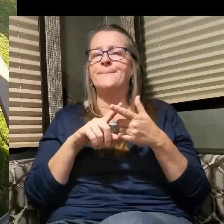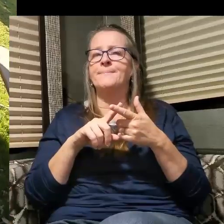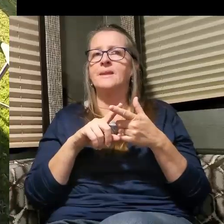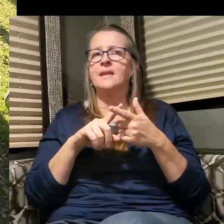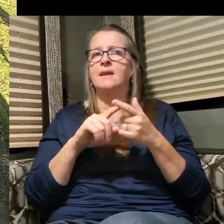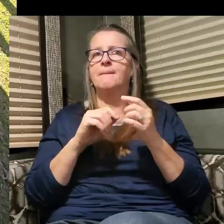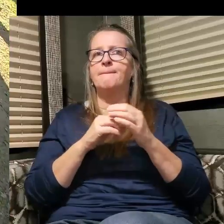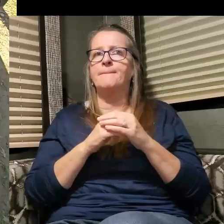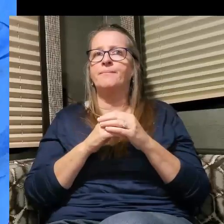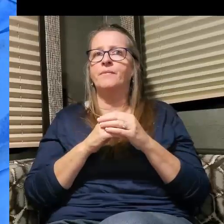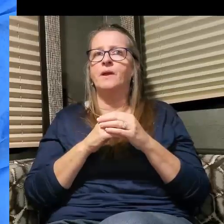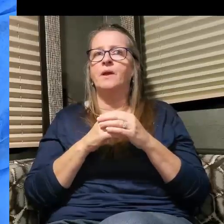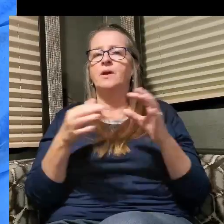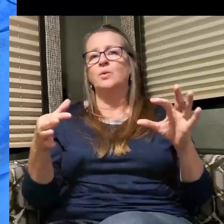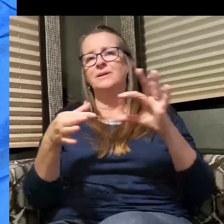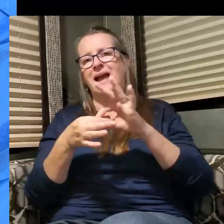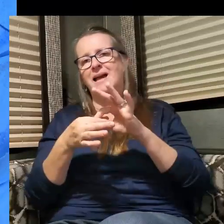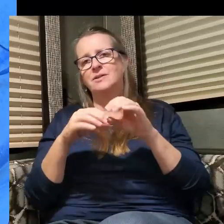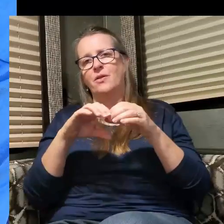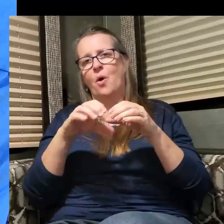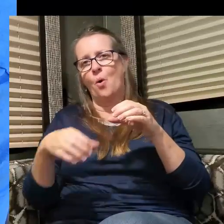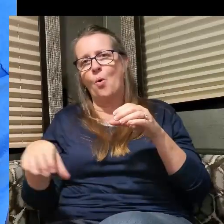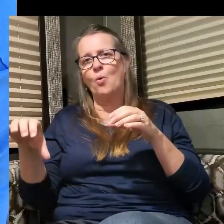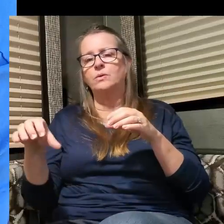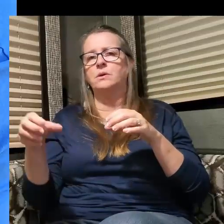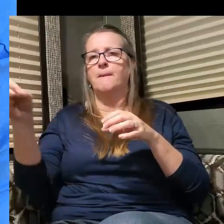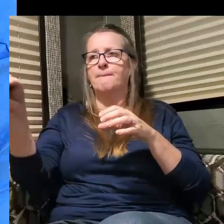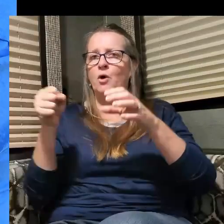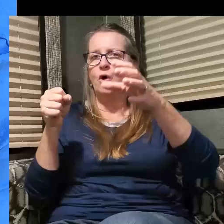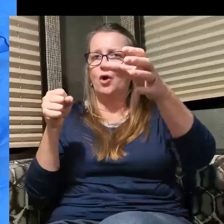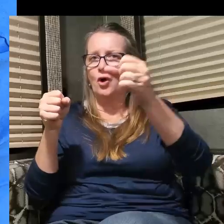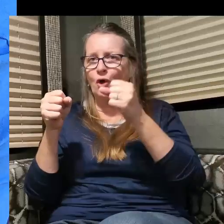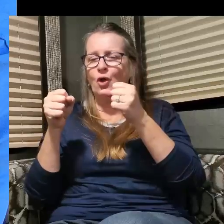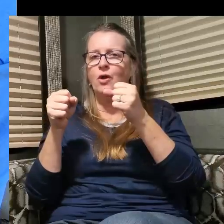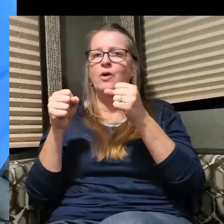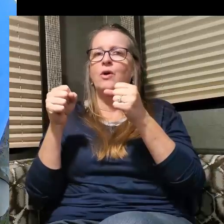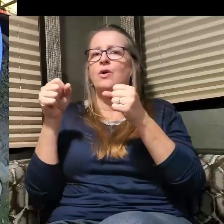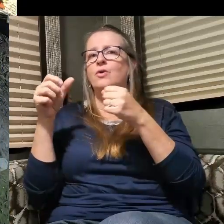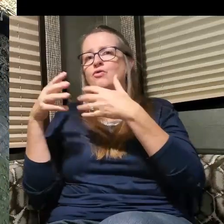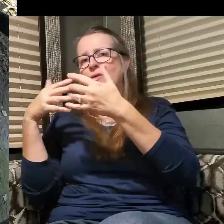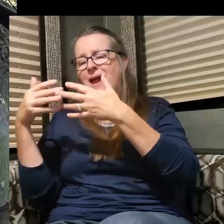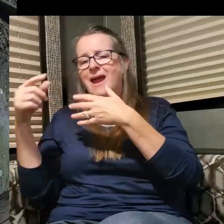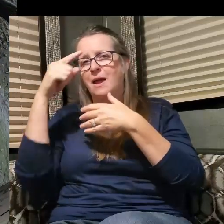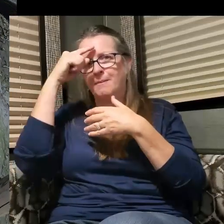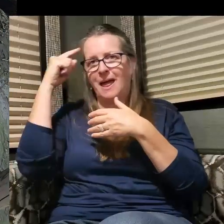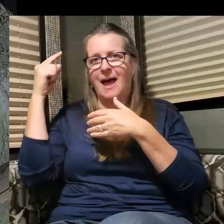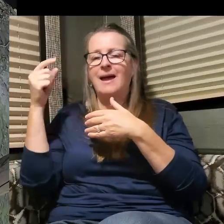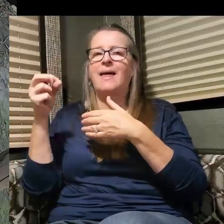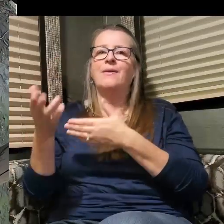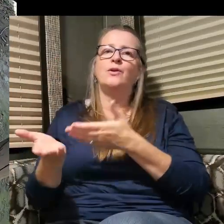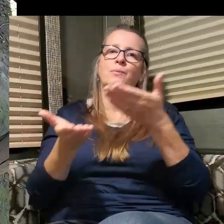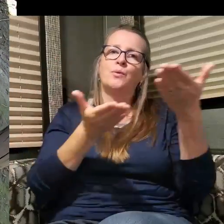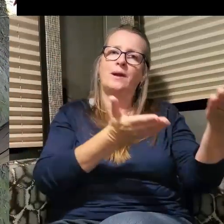here, you attach the hose, you pull your gray and black, and then you bring this to the dump